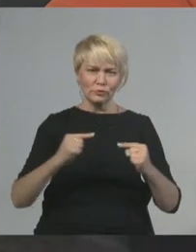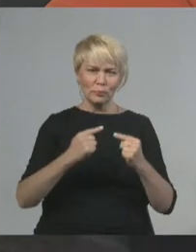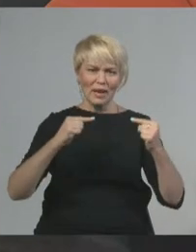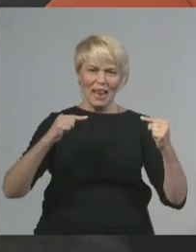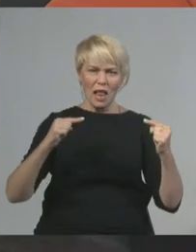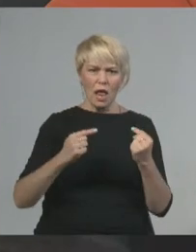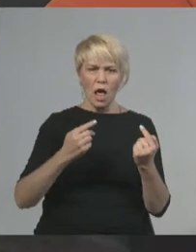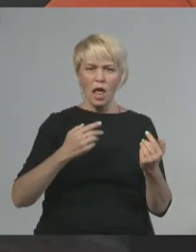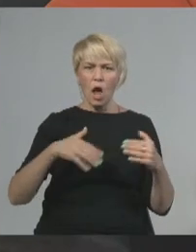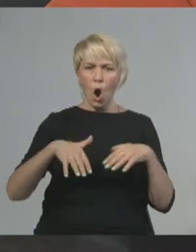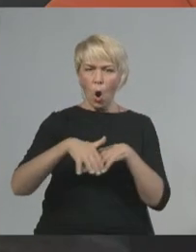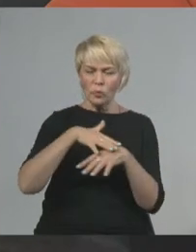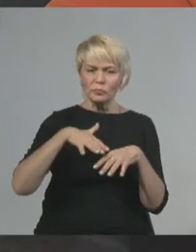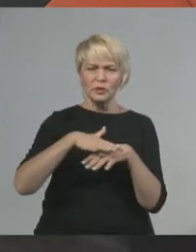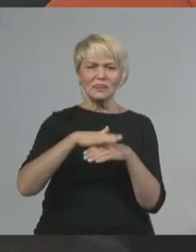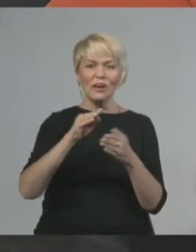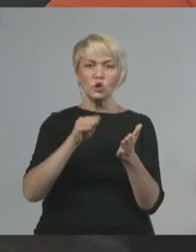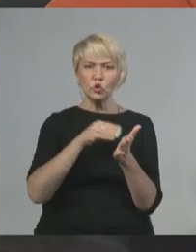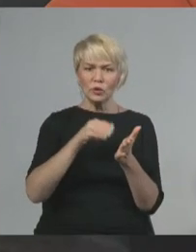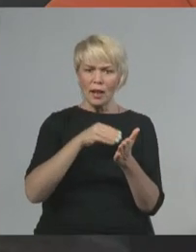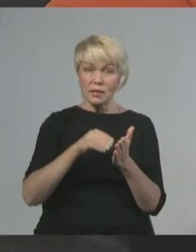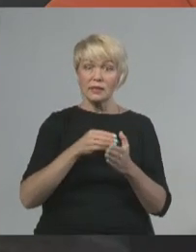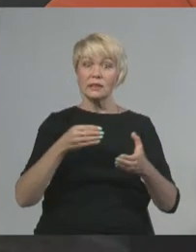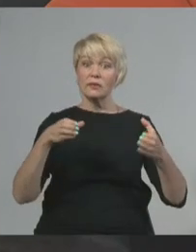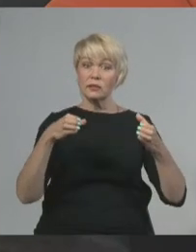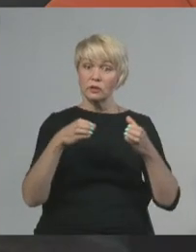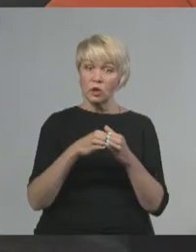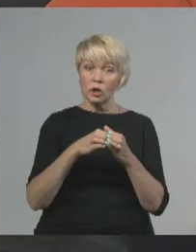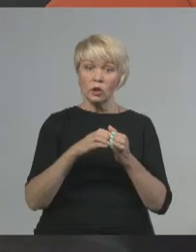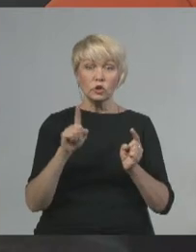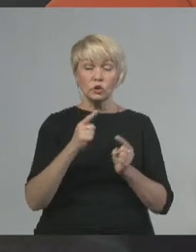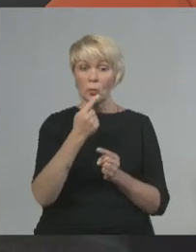also offered for you to talk